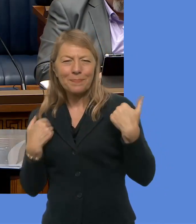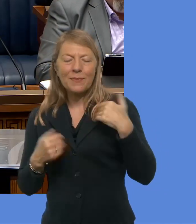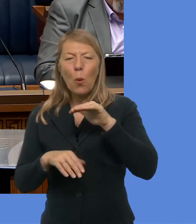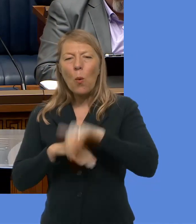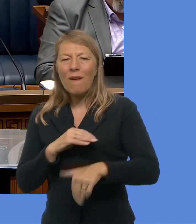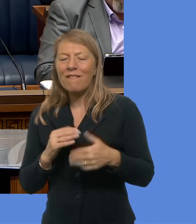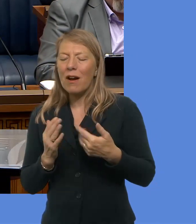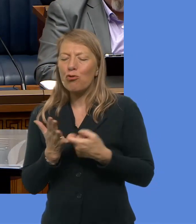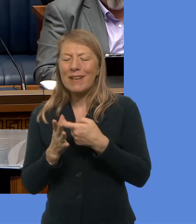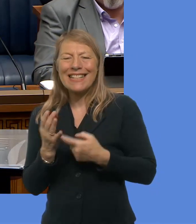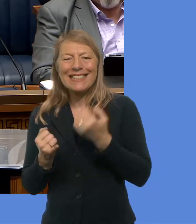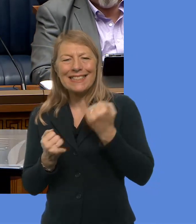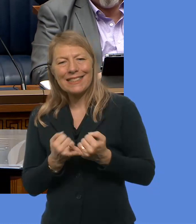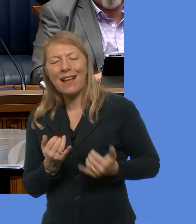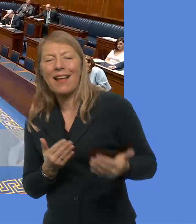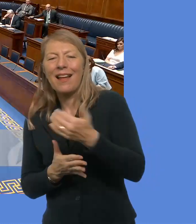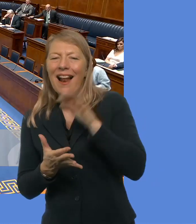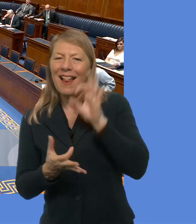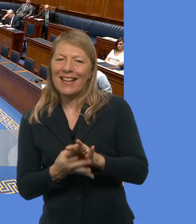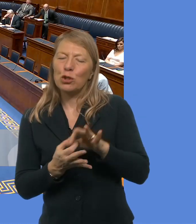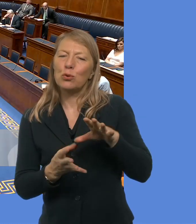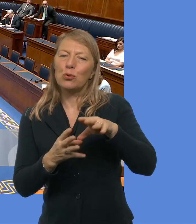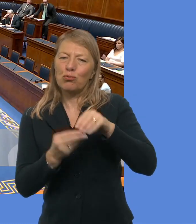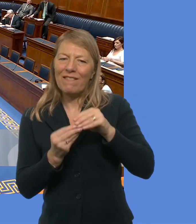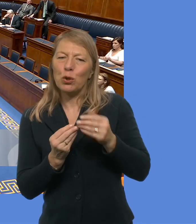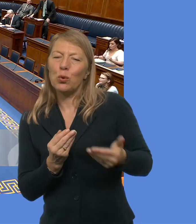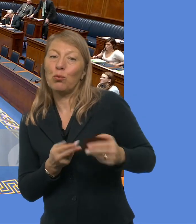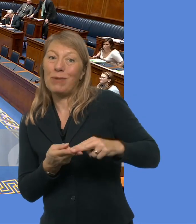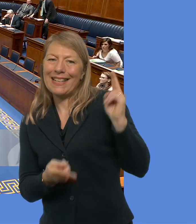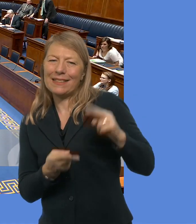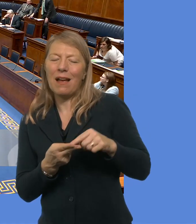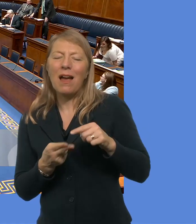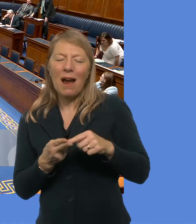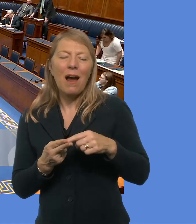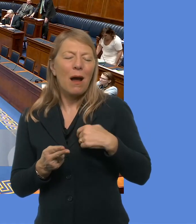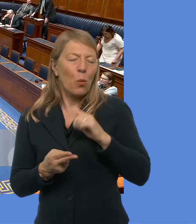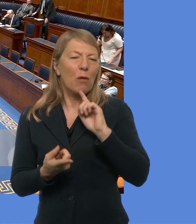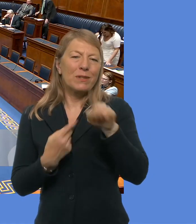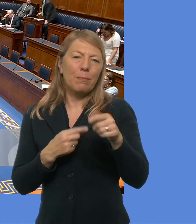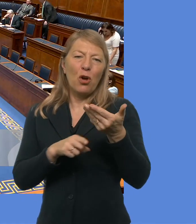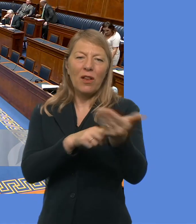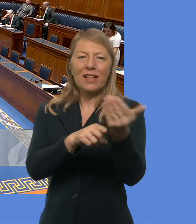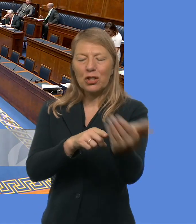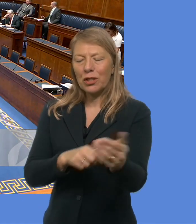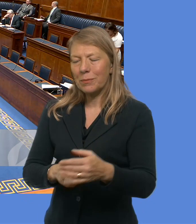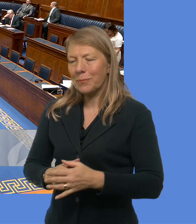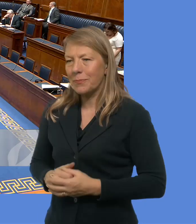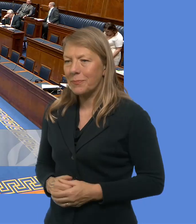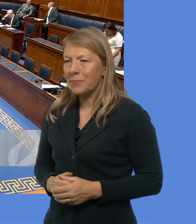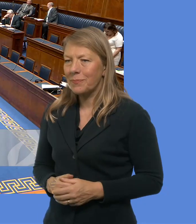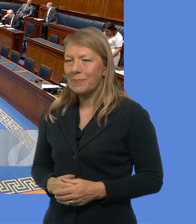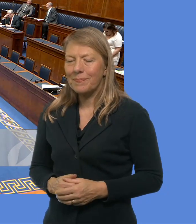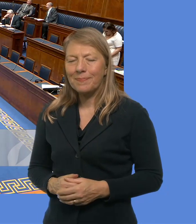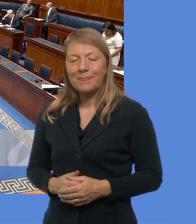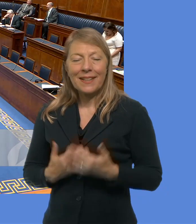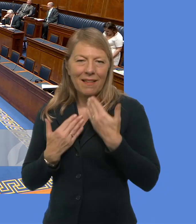be looking at over coming weeks and months. Cathy Mason for a quick supplementary. Good, Ken Corlea. Can